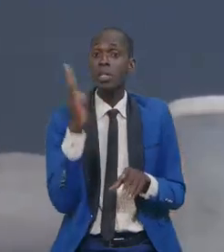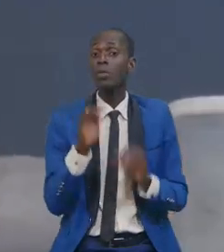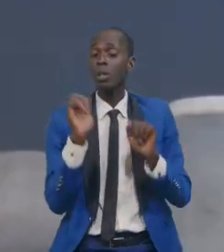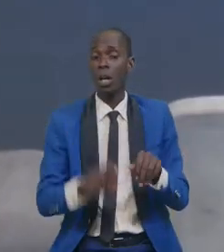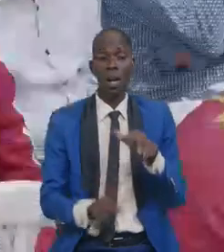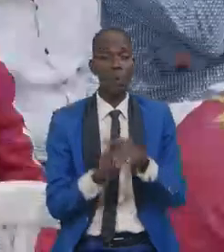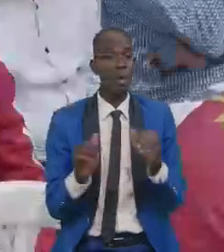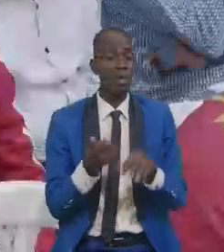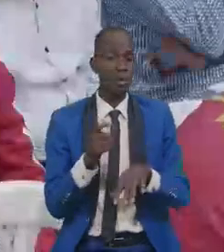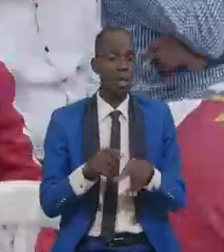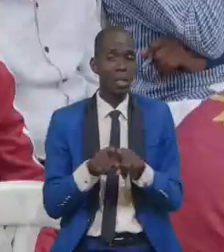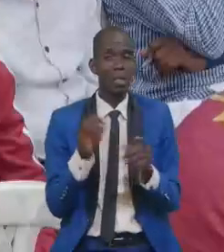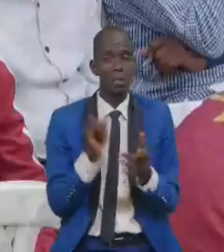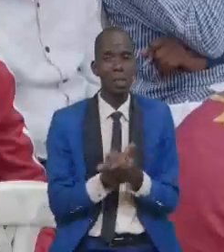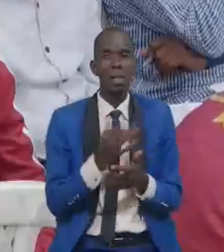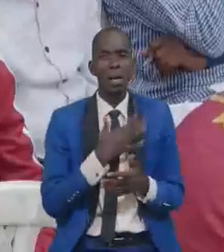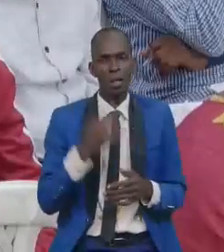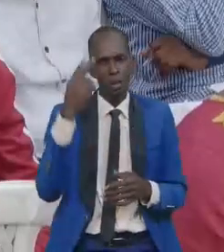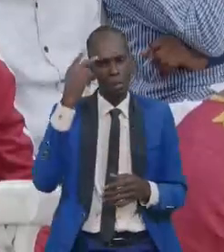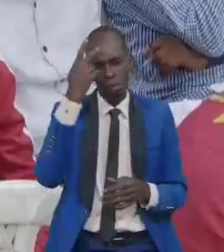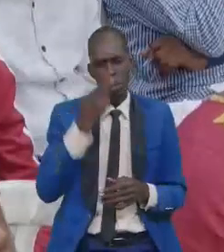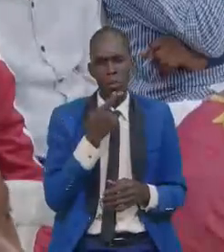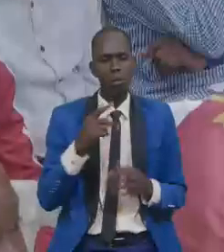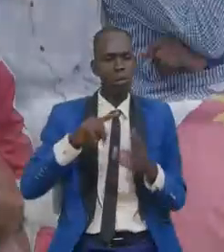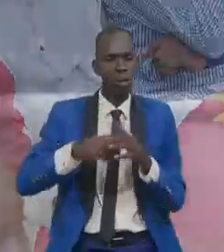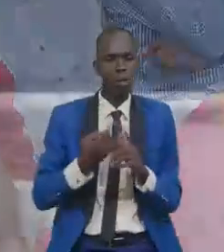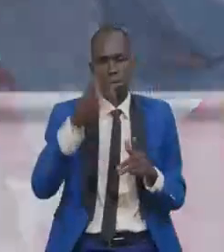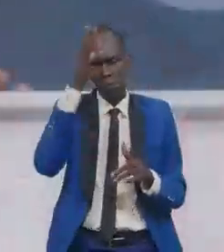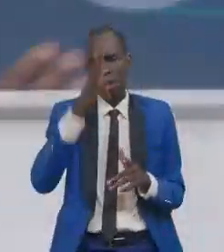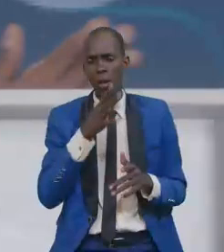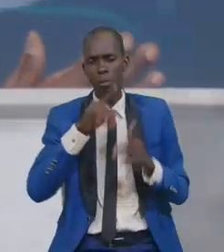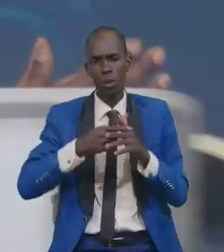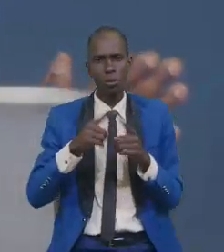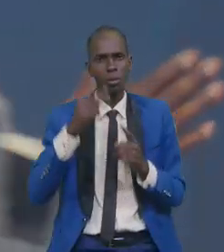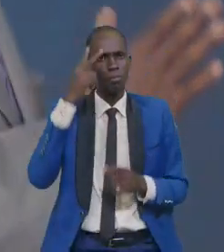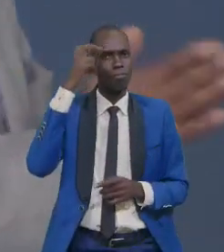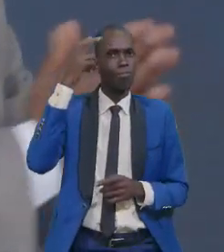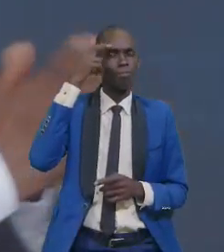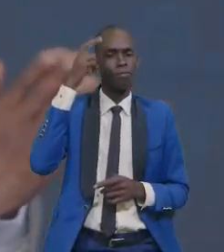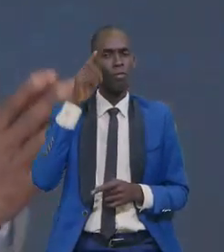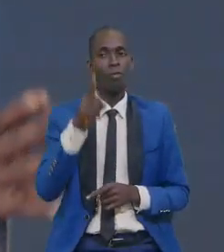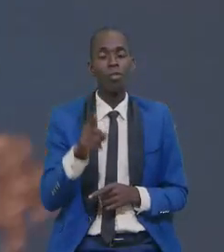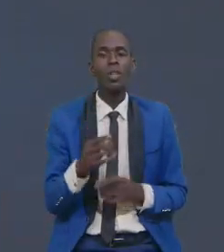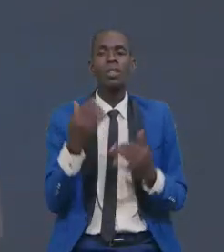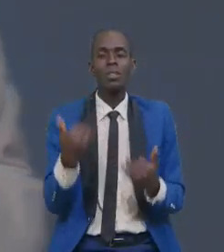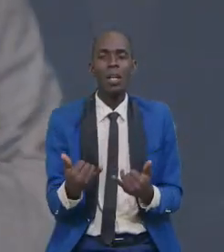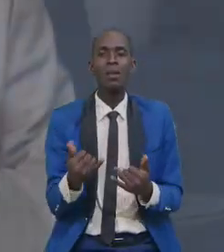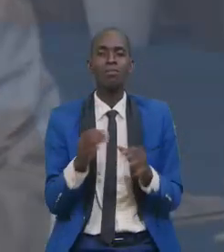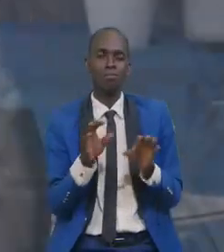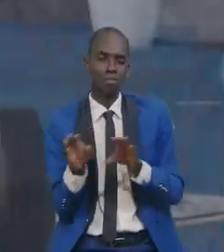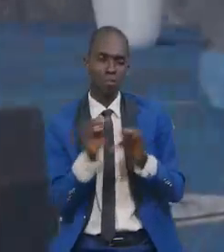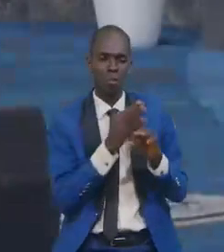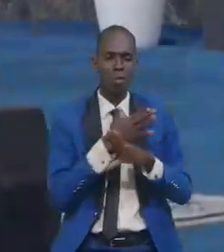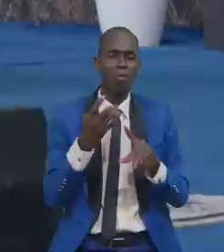then the parents can begin to suspect you. Abstain from all appearance of